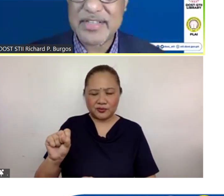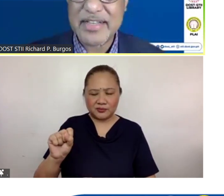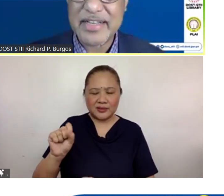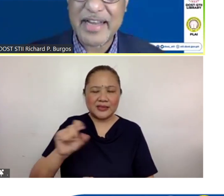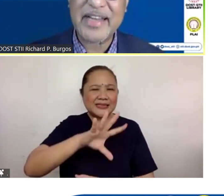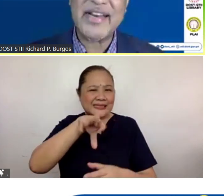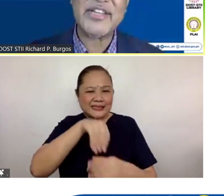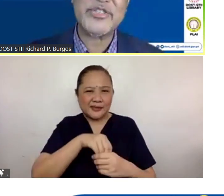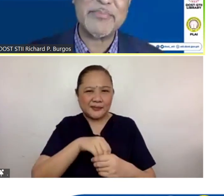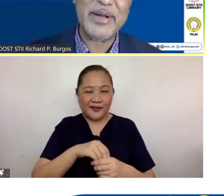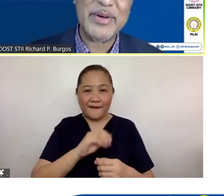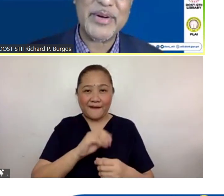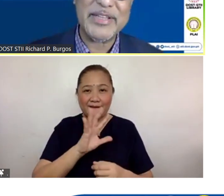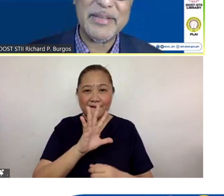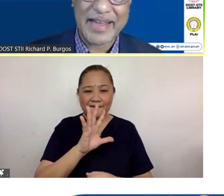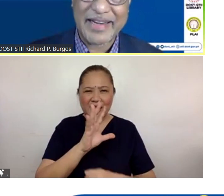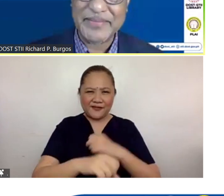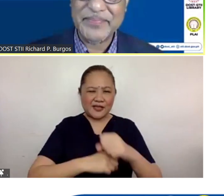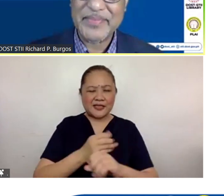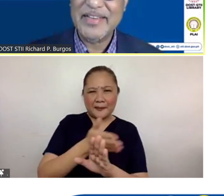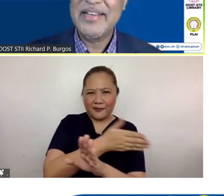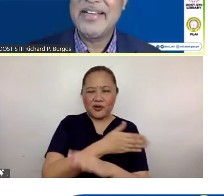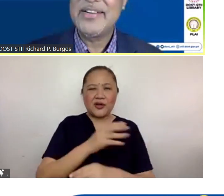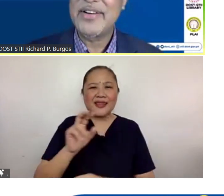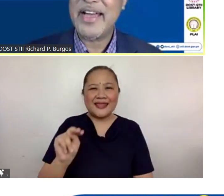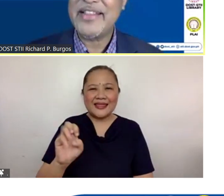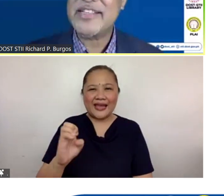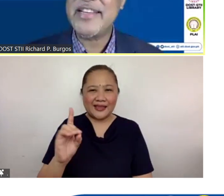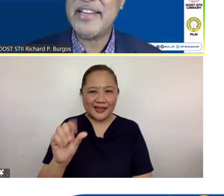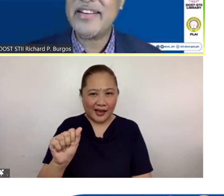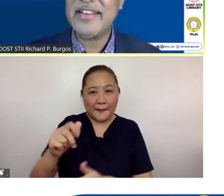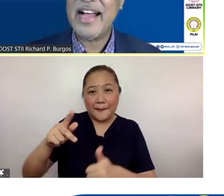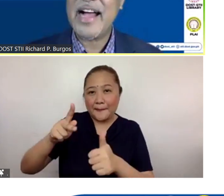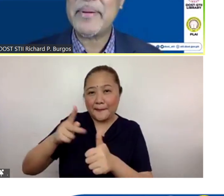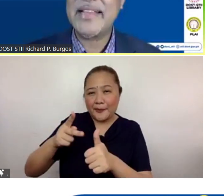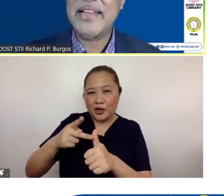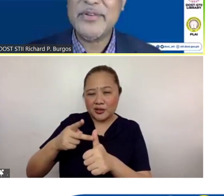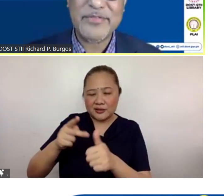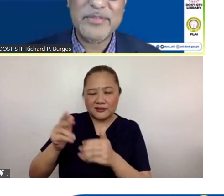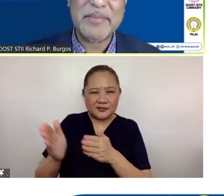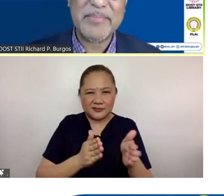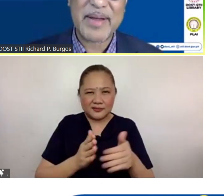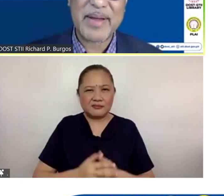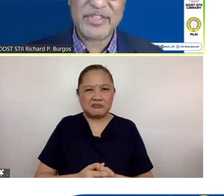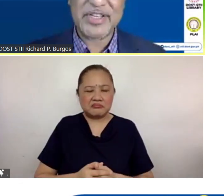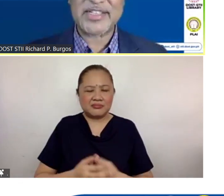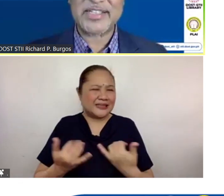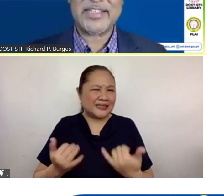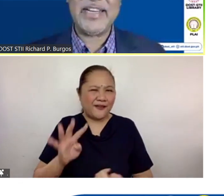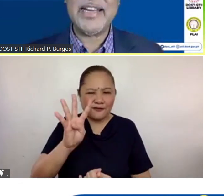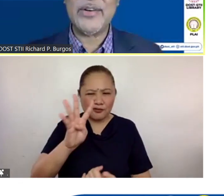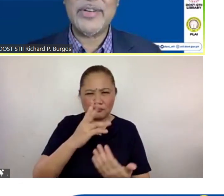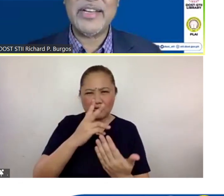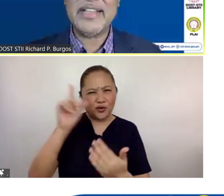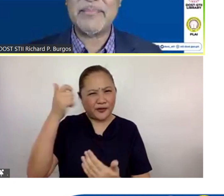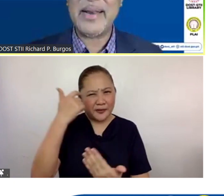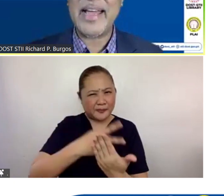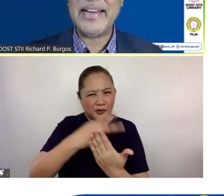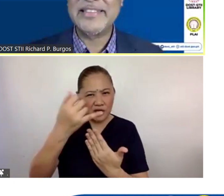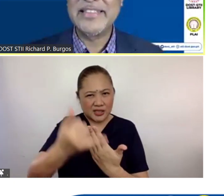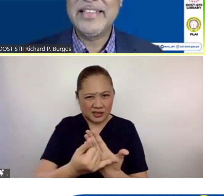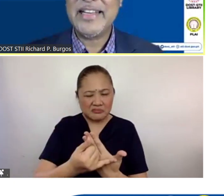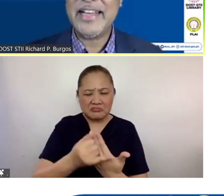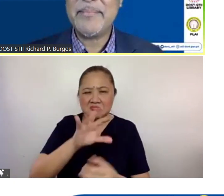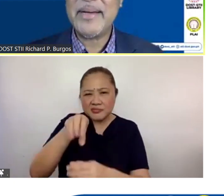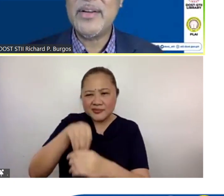years in the NEDA National Priority Plan. Okay, this year, 4 lang yung government projects included in that